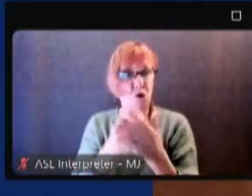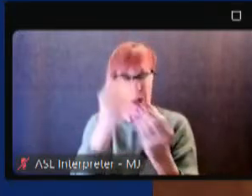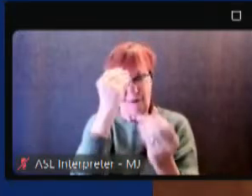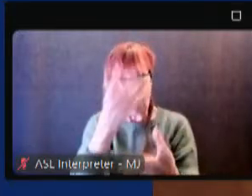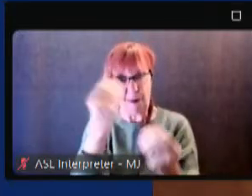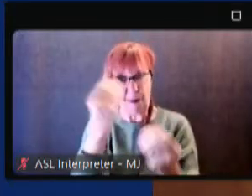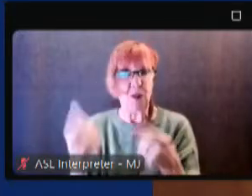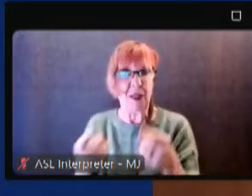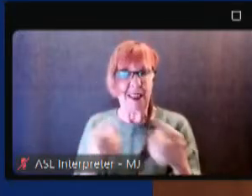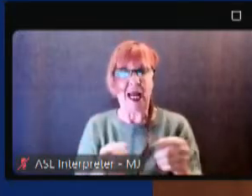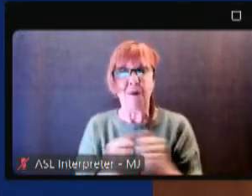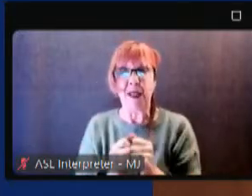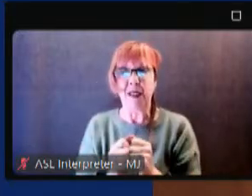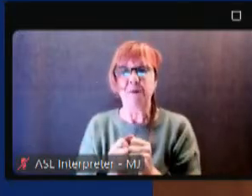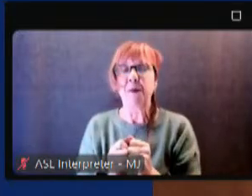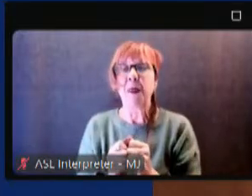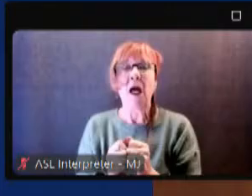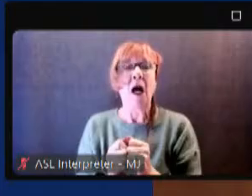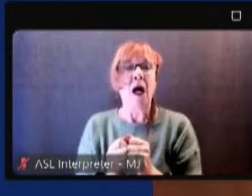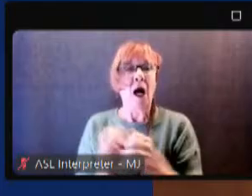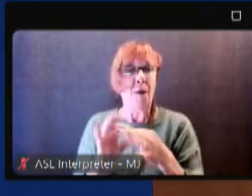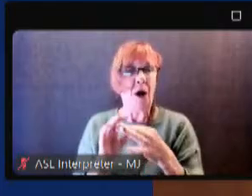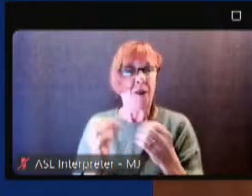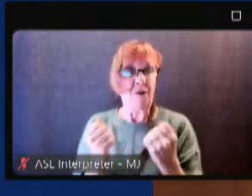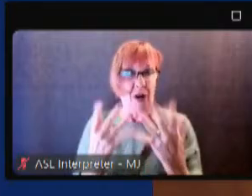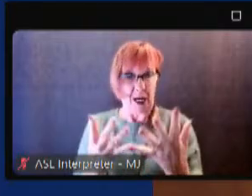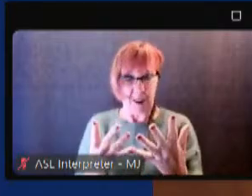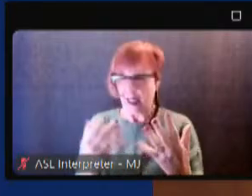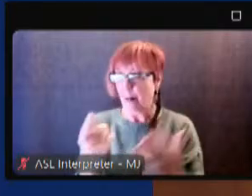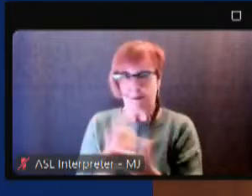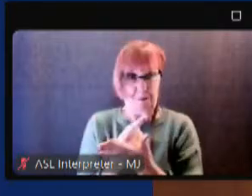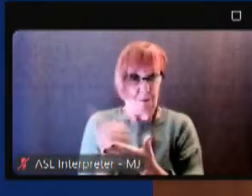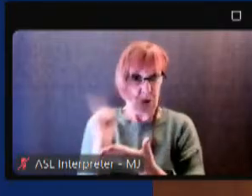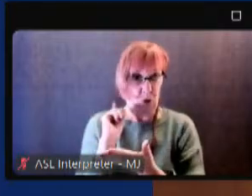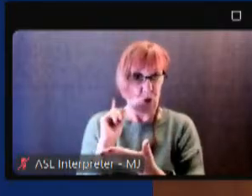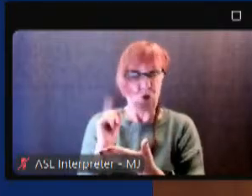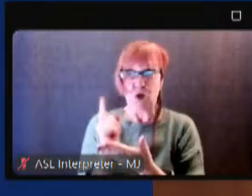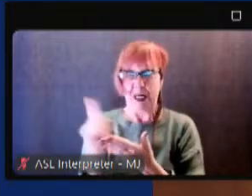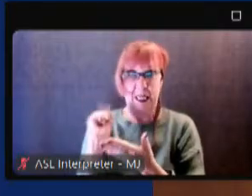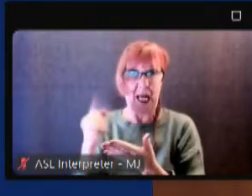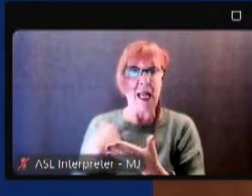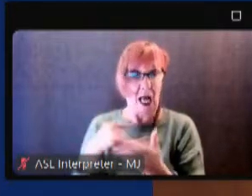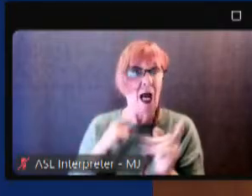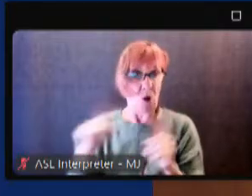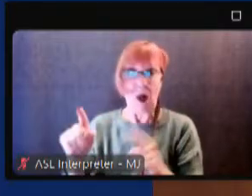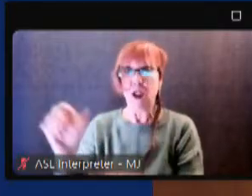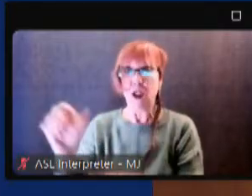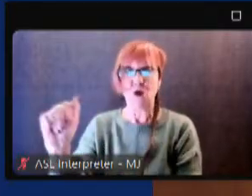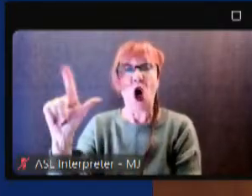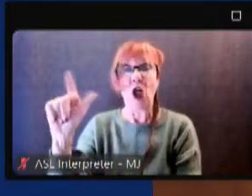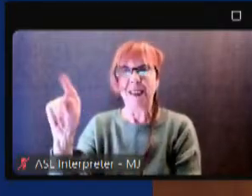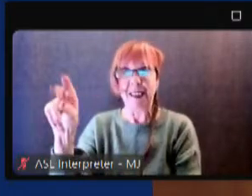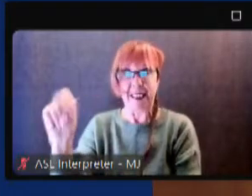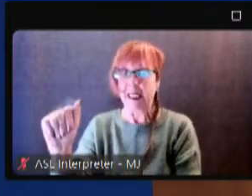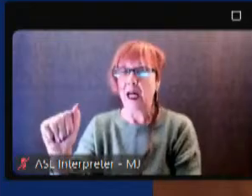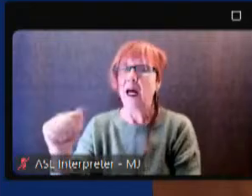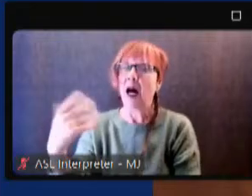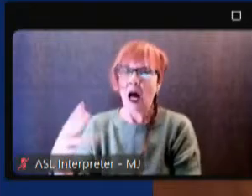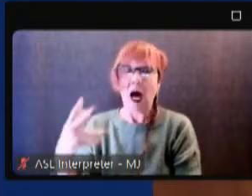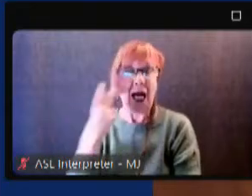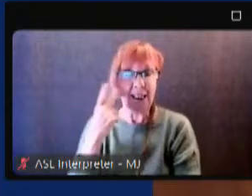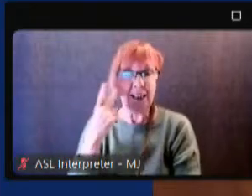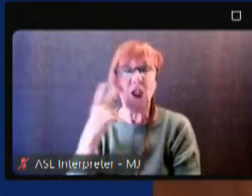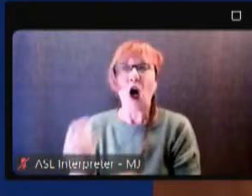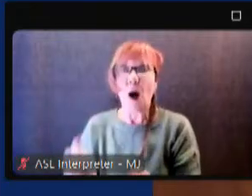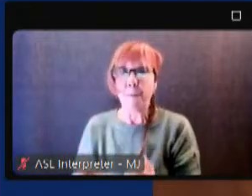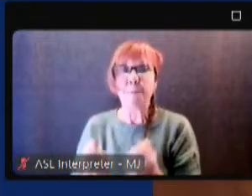support. This past weekend, I was once again up in Altadena, and I was really encouraged to see more properties with the debris cleared away. I'm